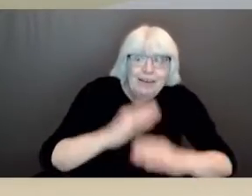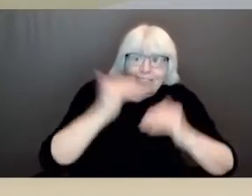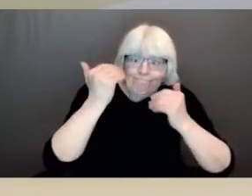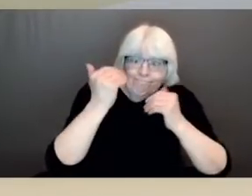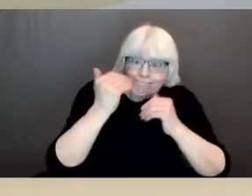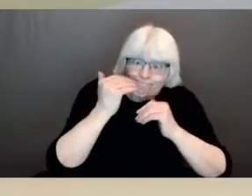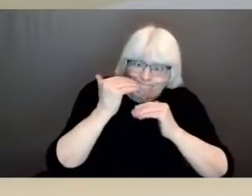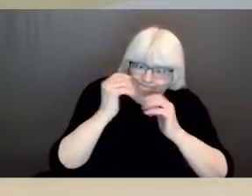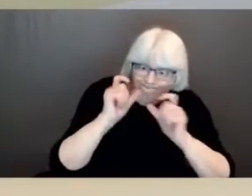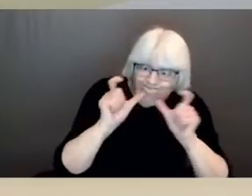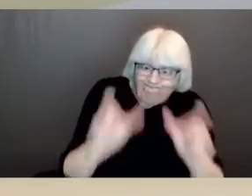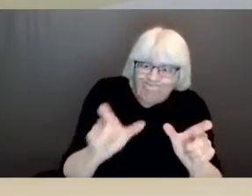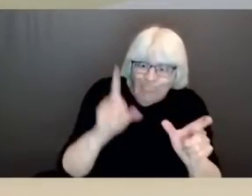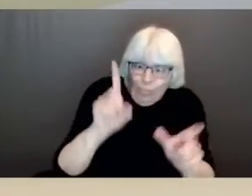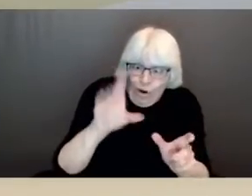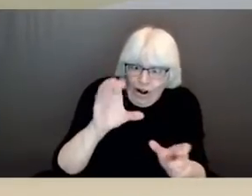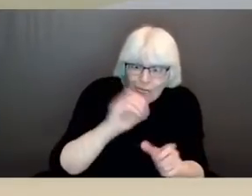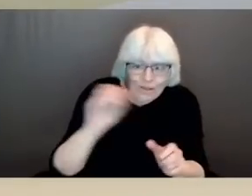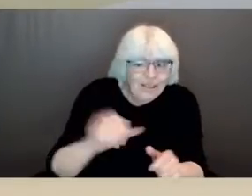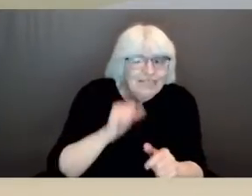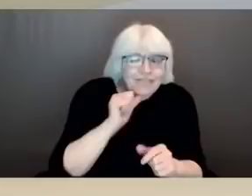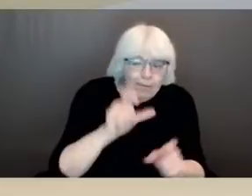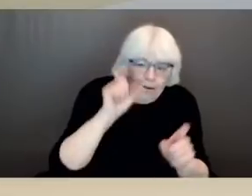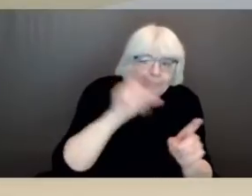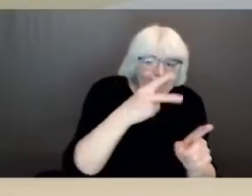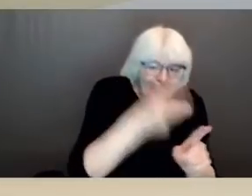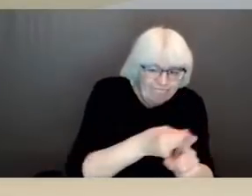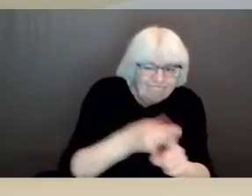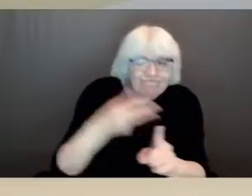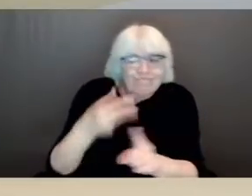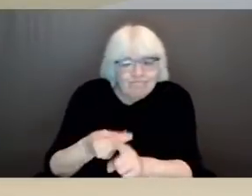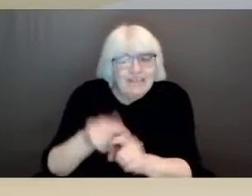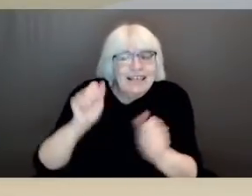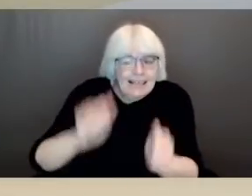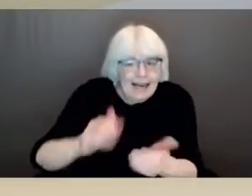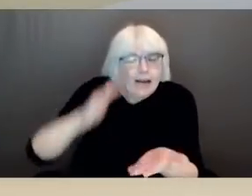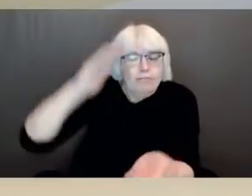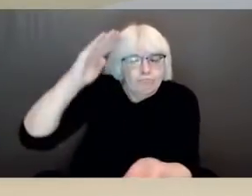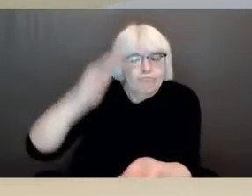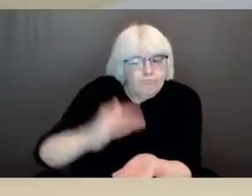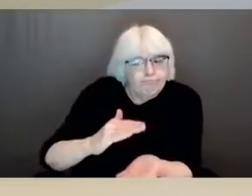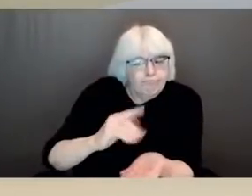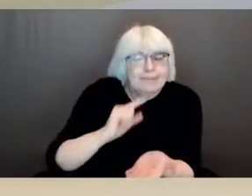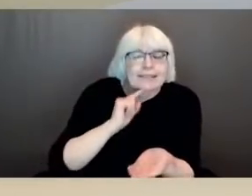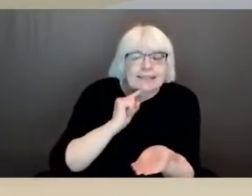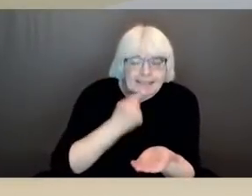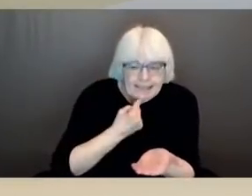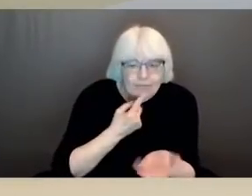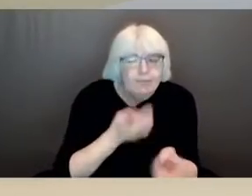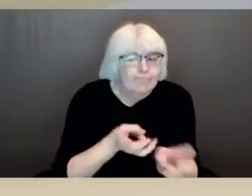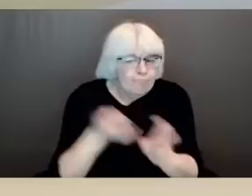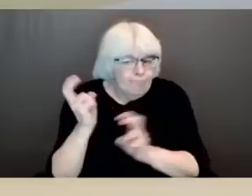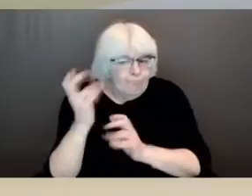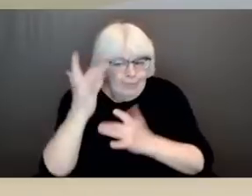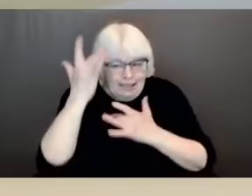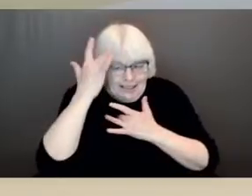vaccinated significantly lowers the risk of serious illness, hospitalization, and death related to